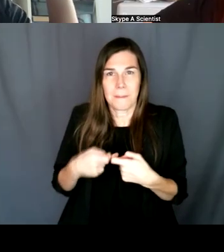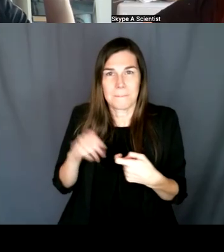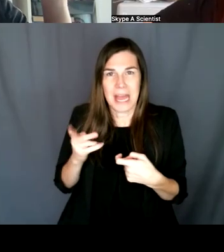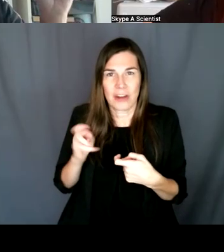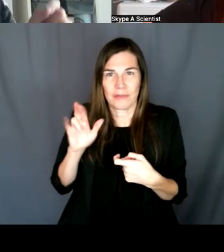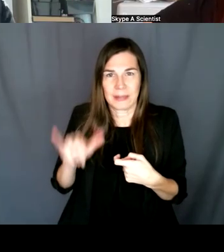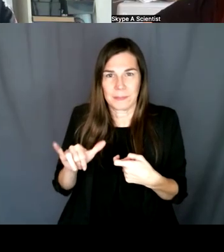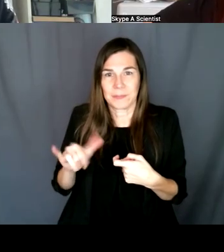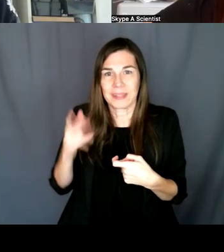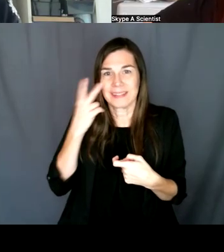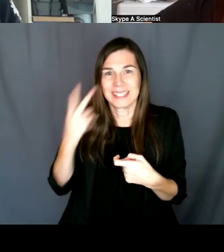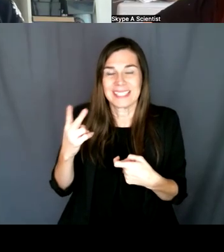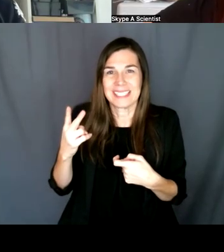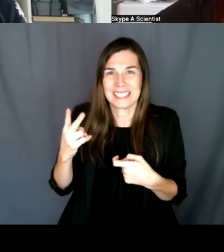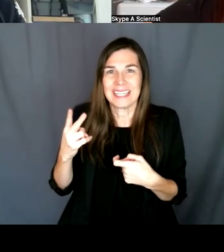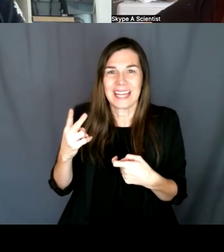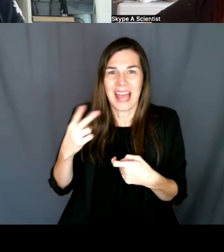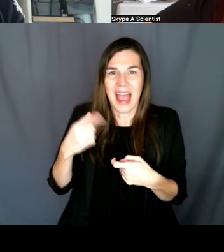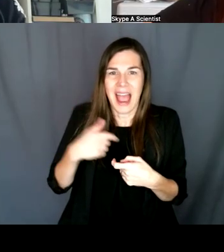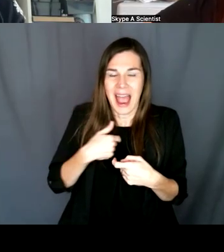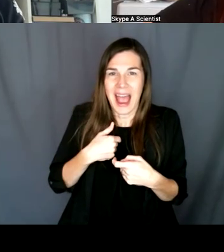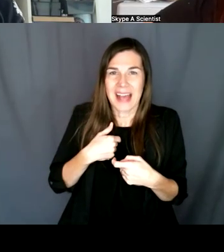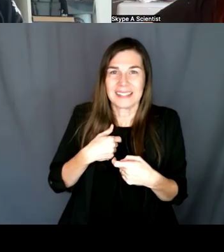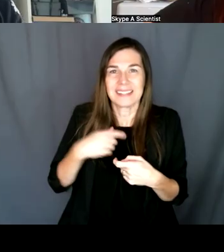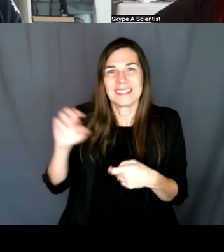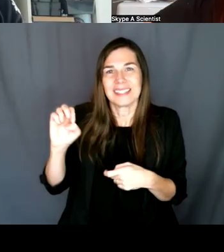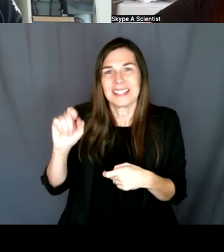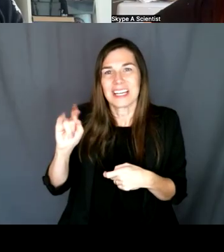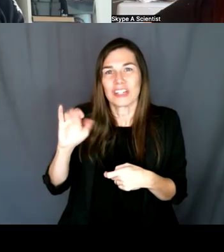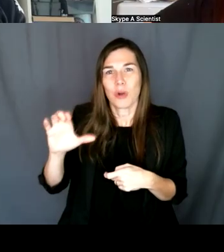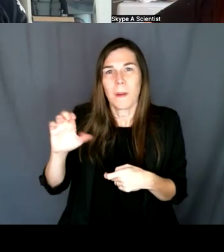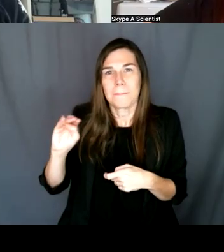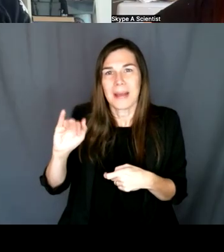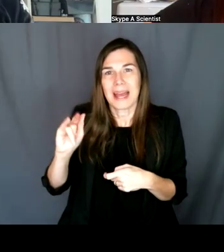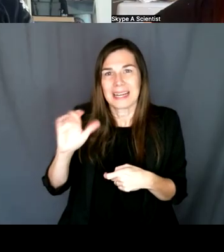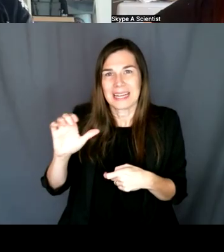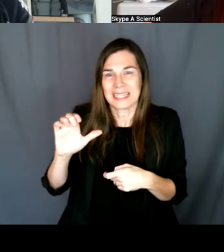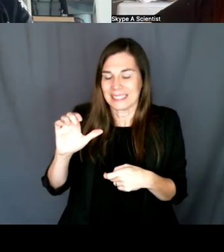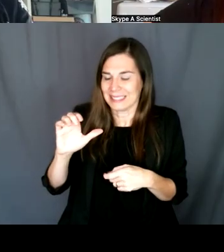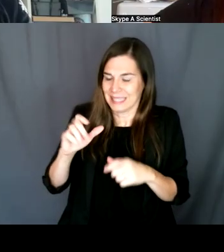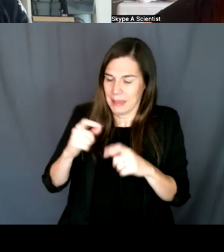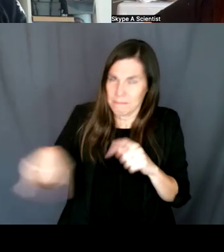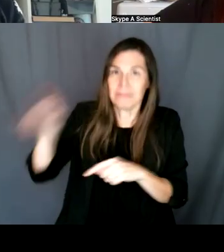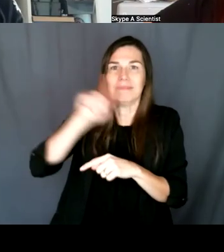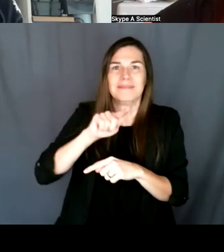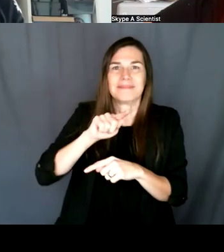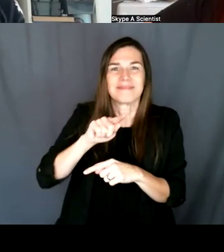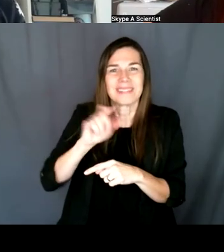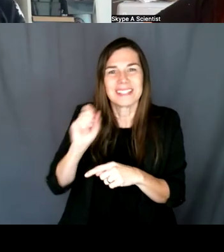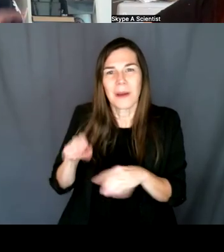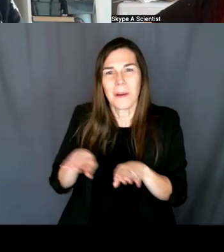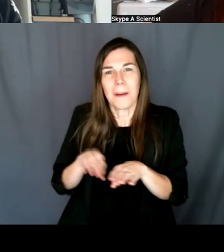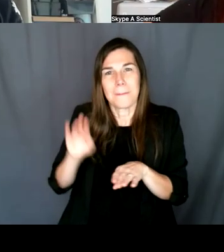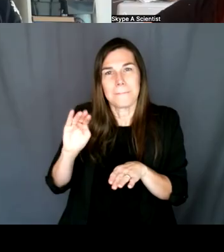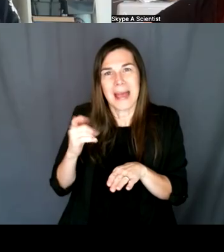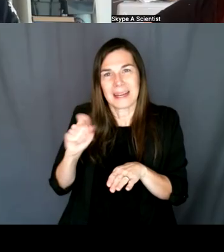swings around, it gets kicked by an electromagnet that's powered by a battery. So the magnet in the base